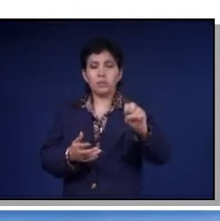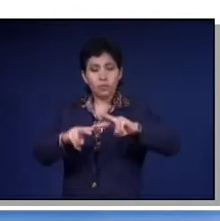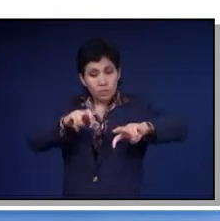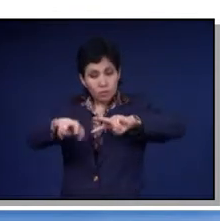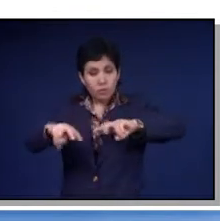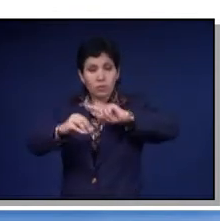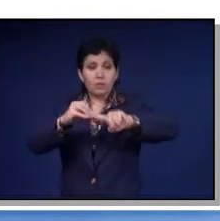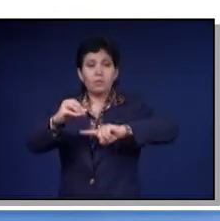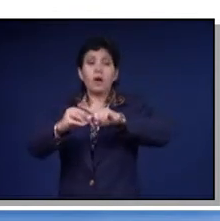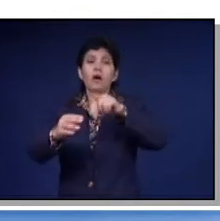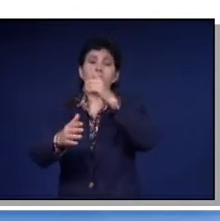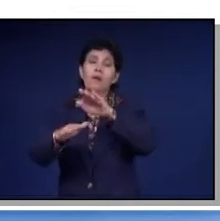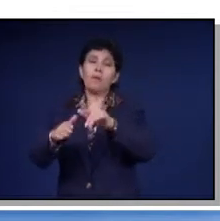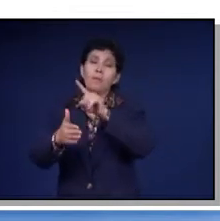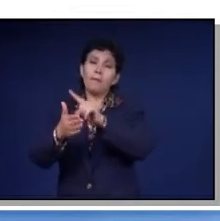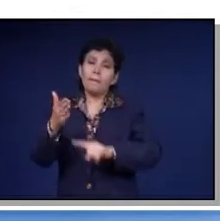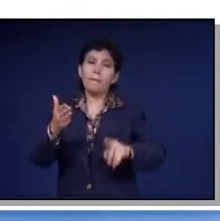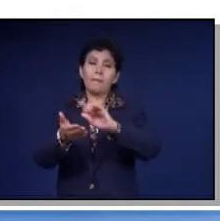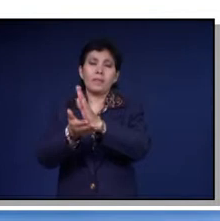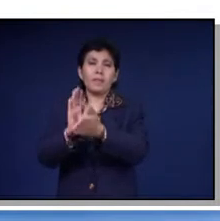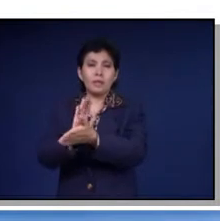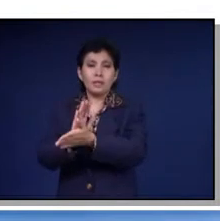prediction about what he or she will find.